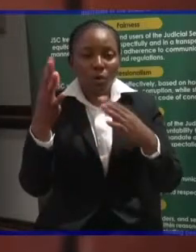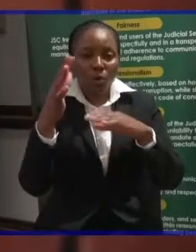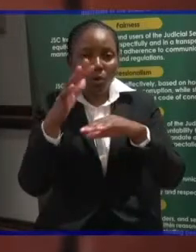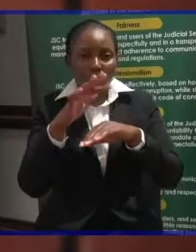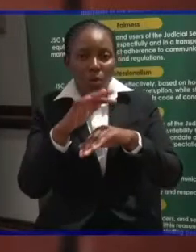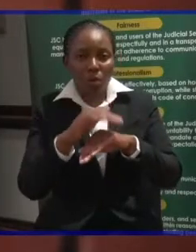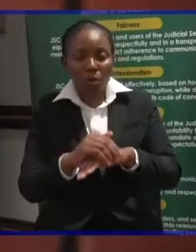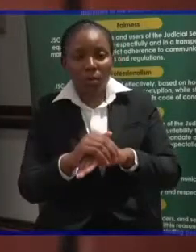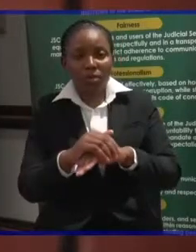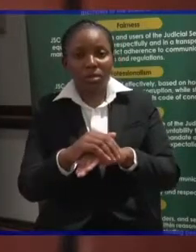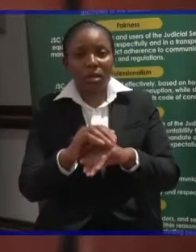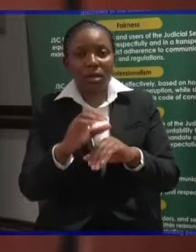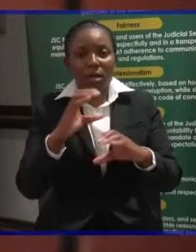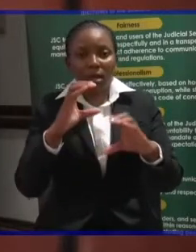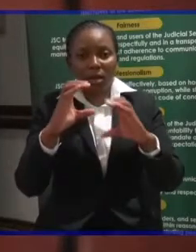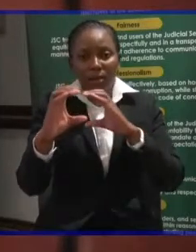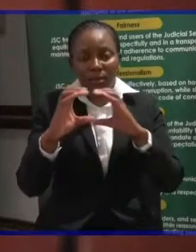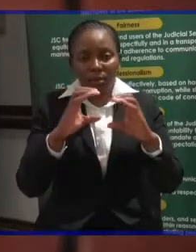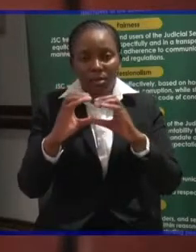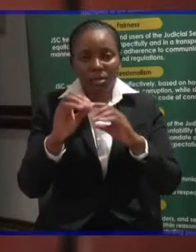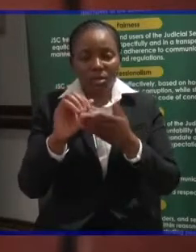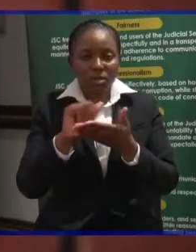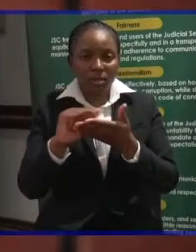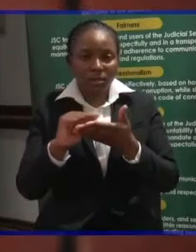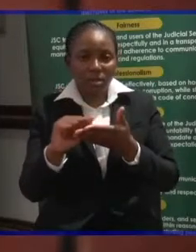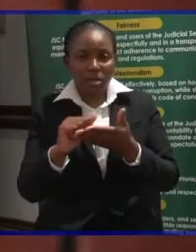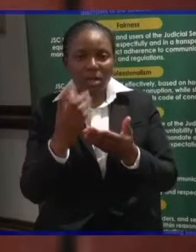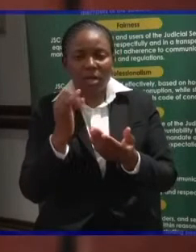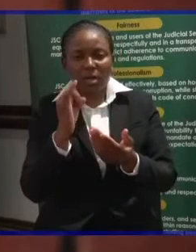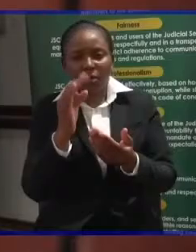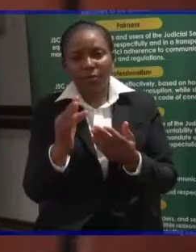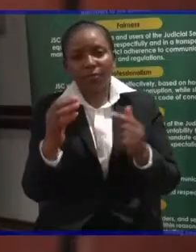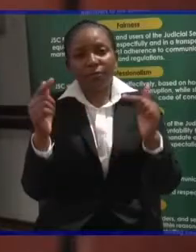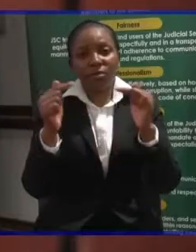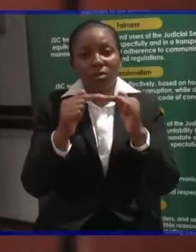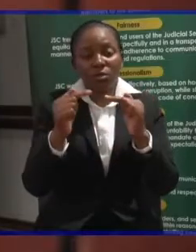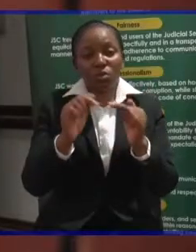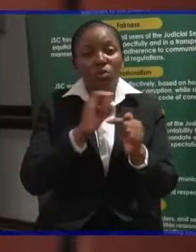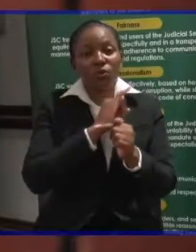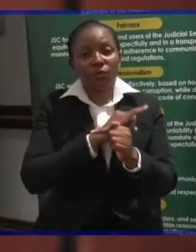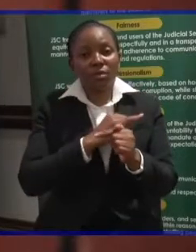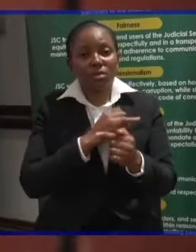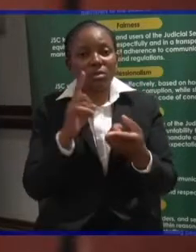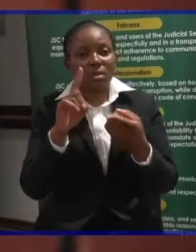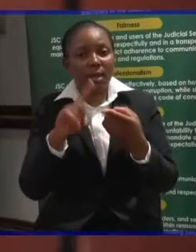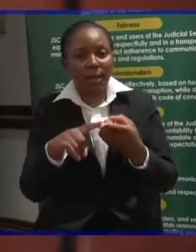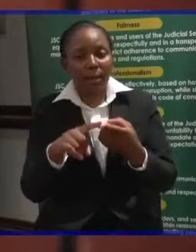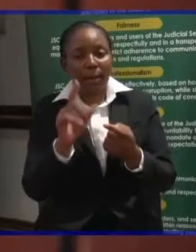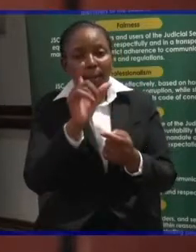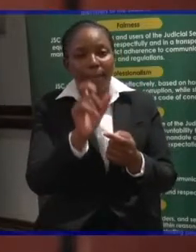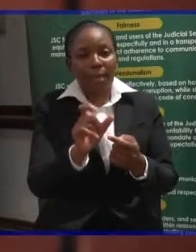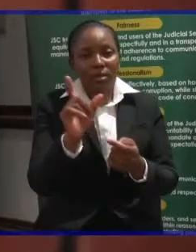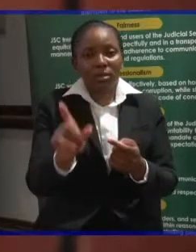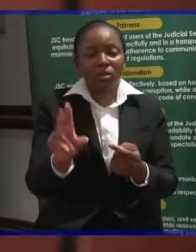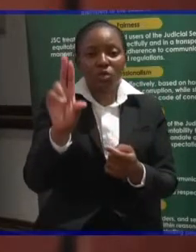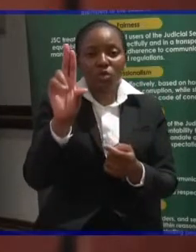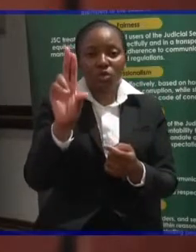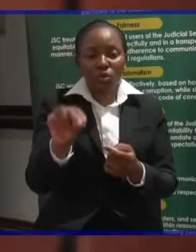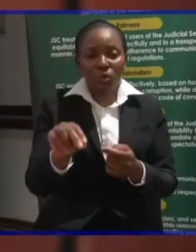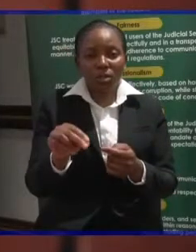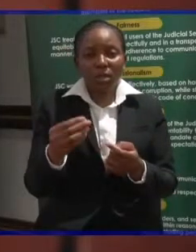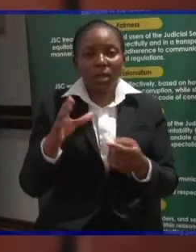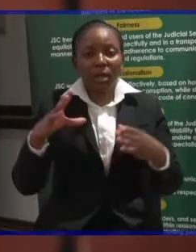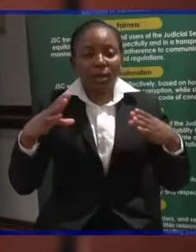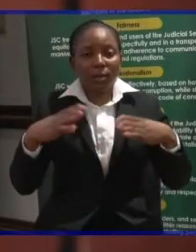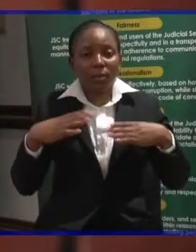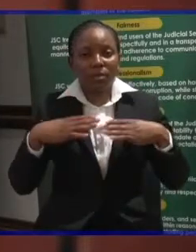arbitration automatically. But if it's a dispute of interest and the parties are not in essential